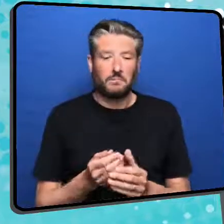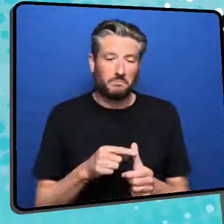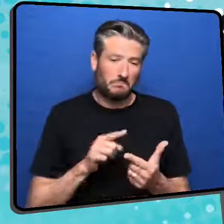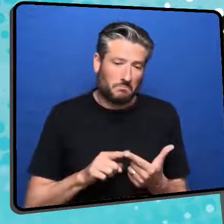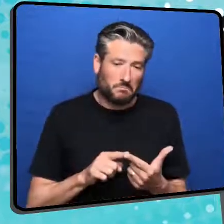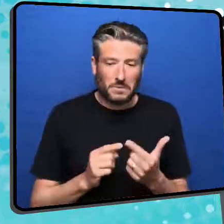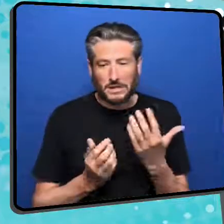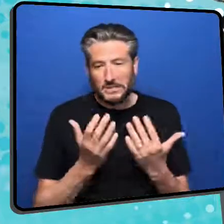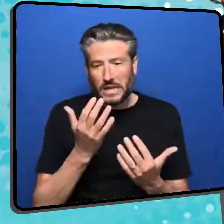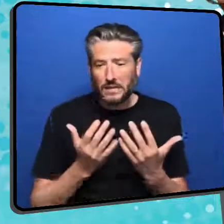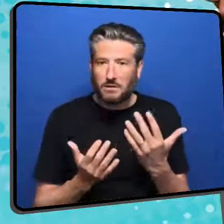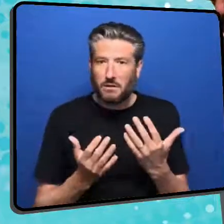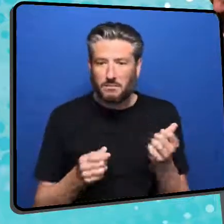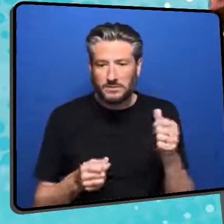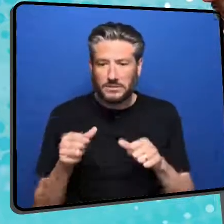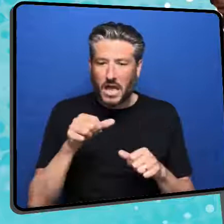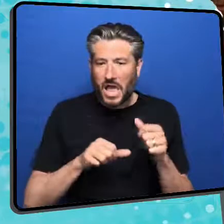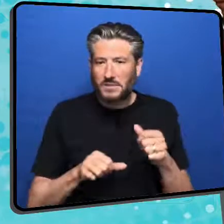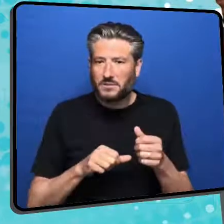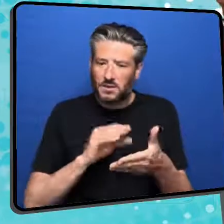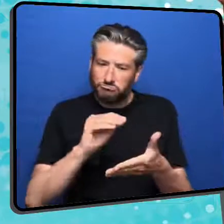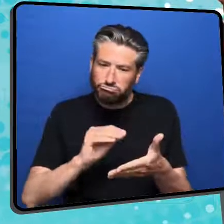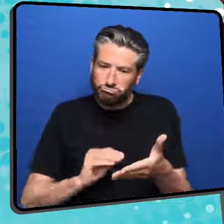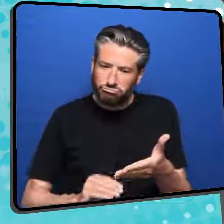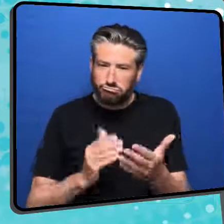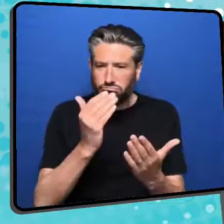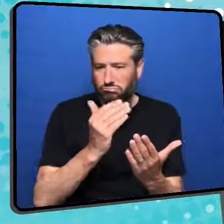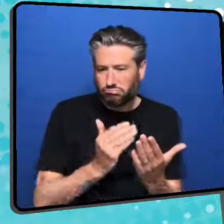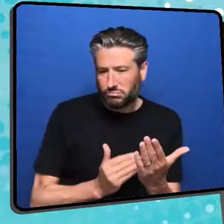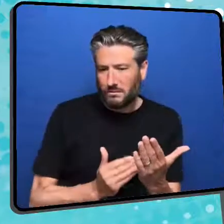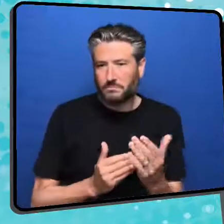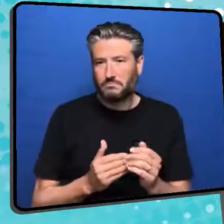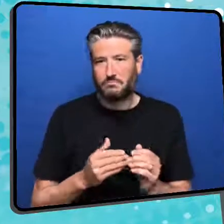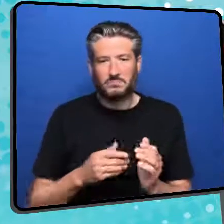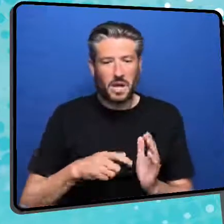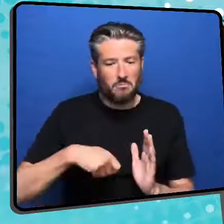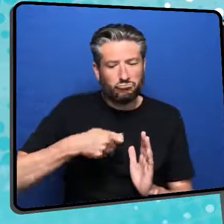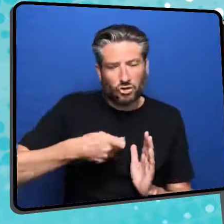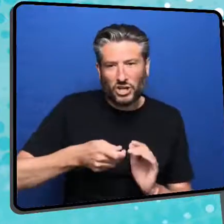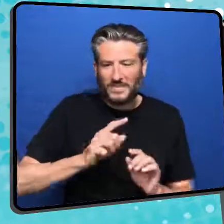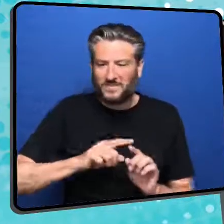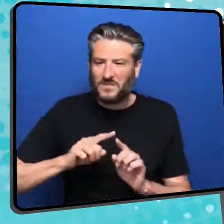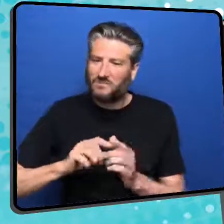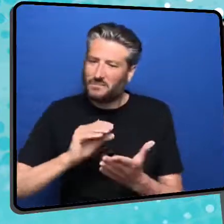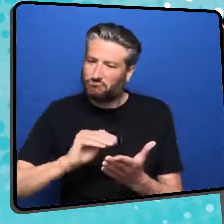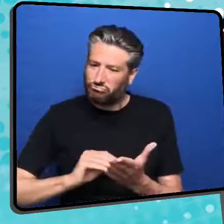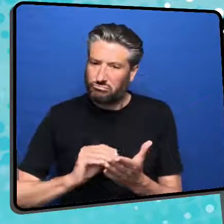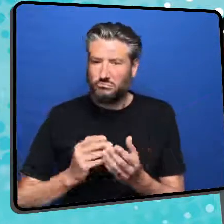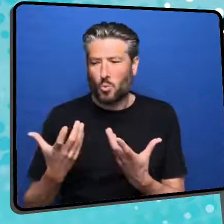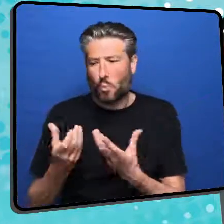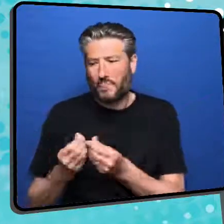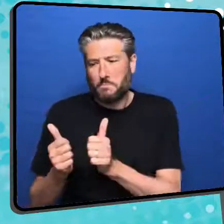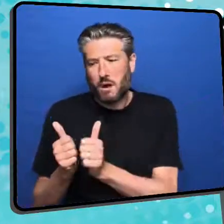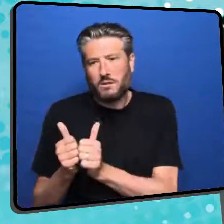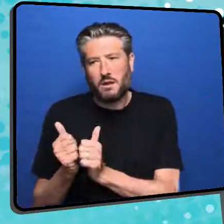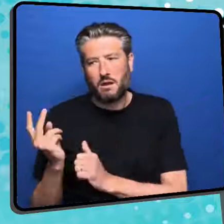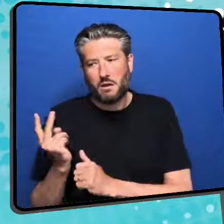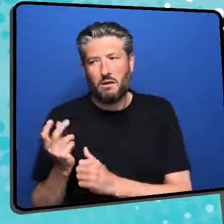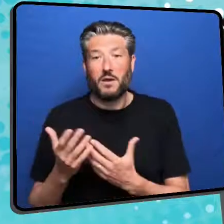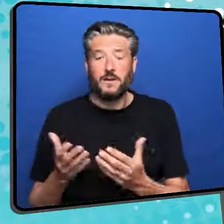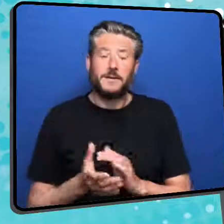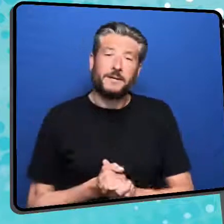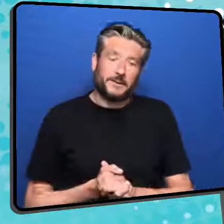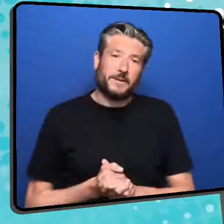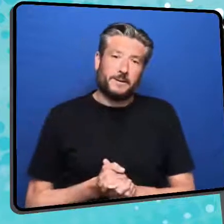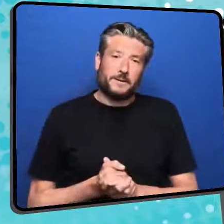help solving those questions with data science. So indeed, quite a stereotypical role, but it's